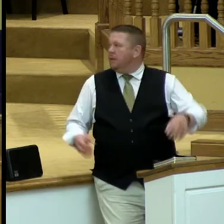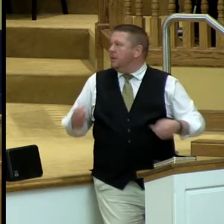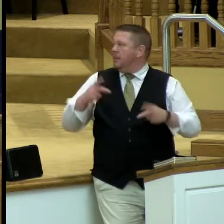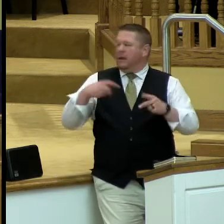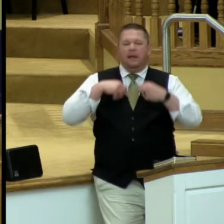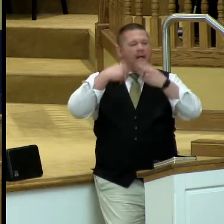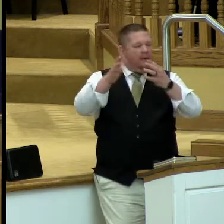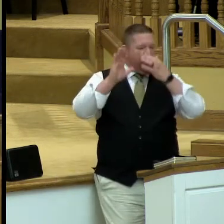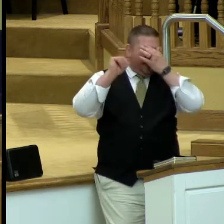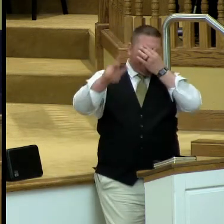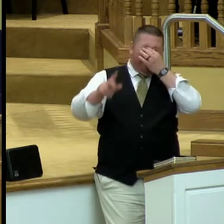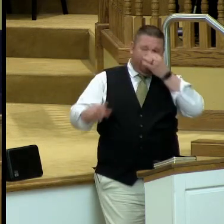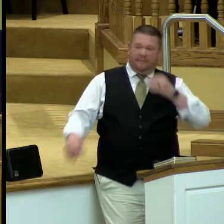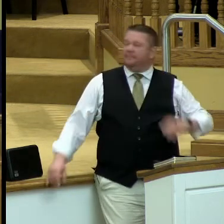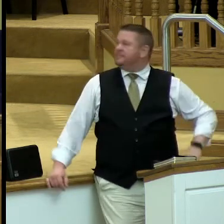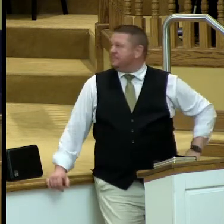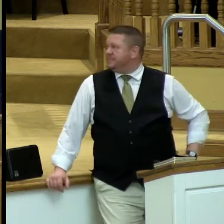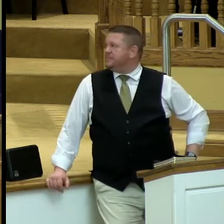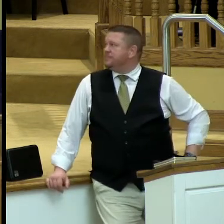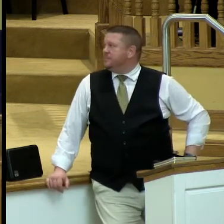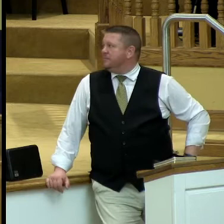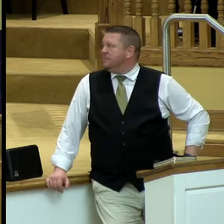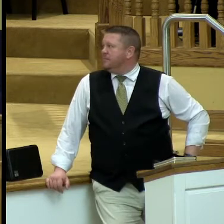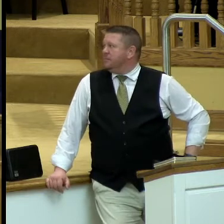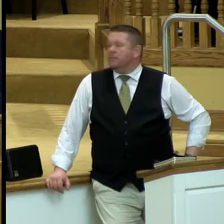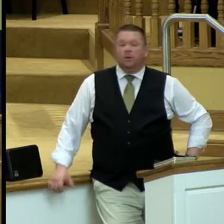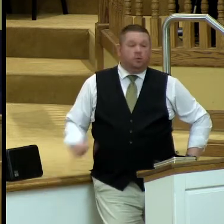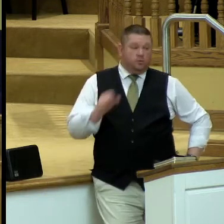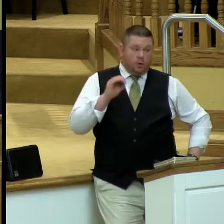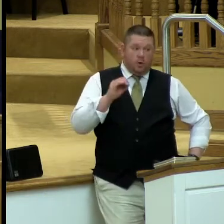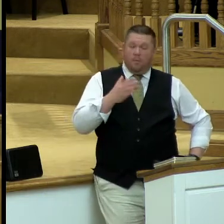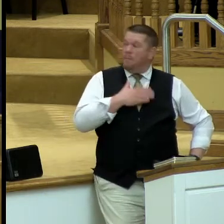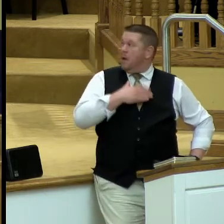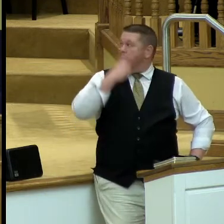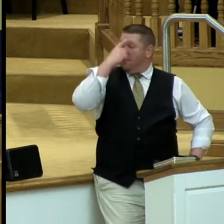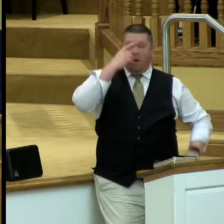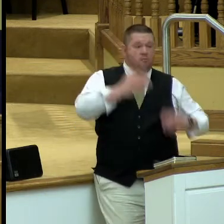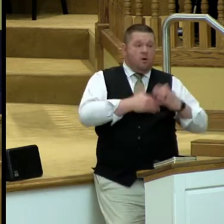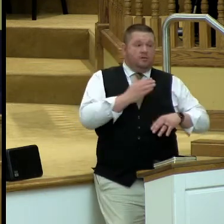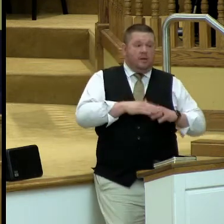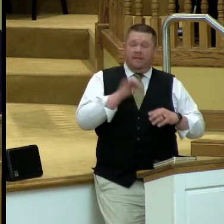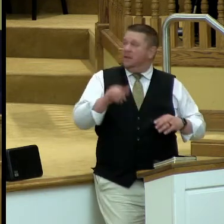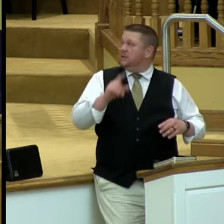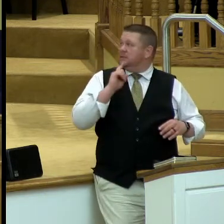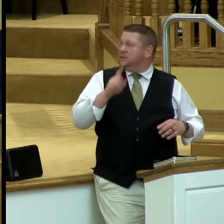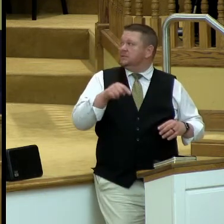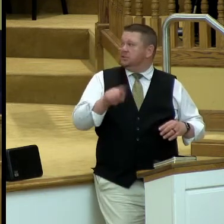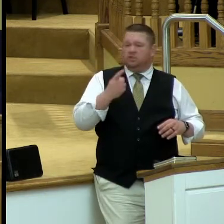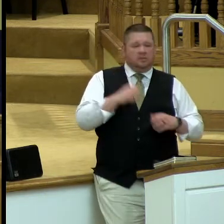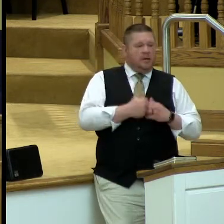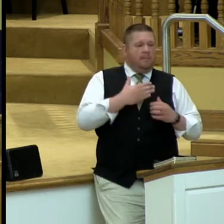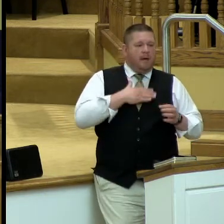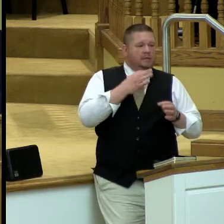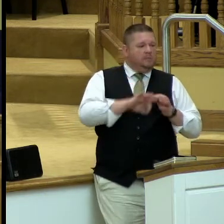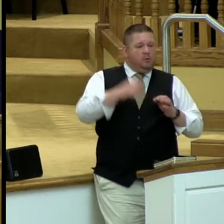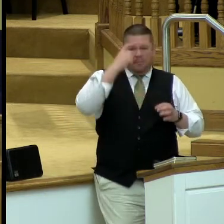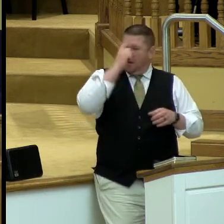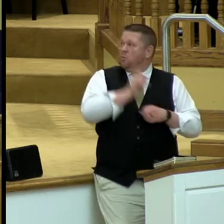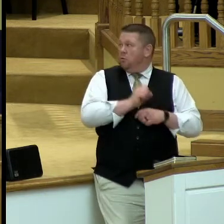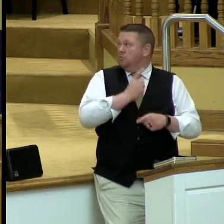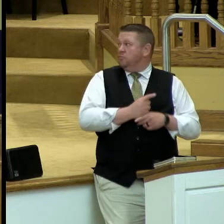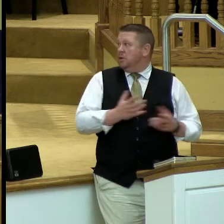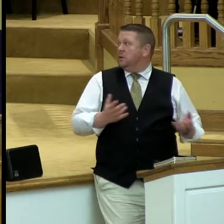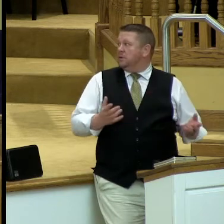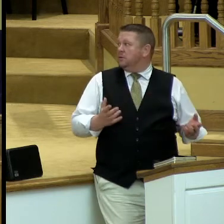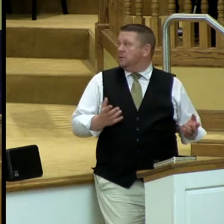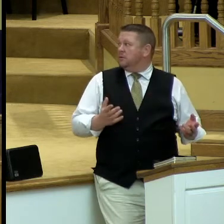you're right. He lets us give back. Amen. So my thought process on this, and this is just how my simple mind works,